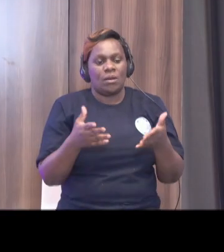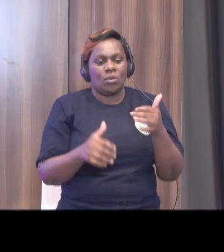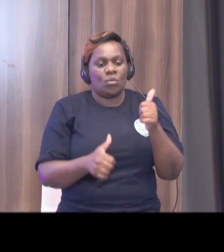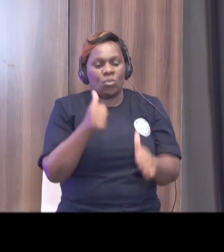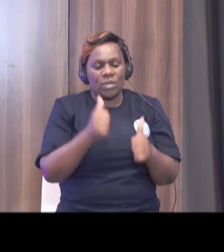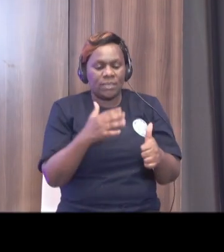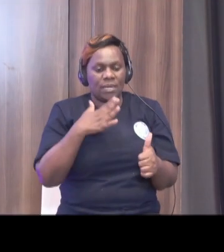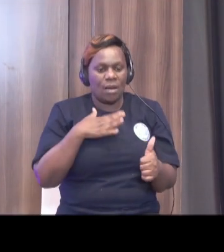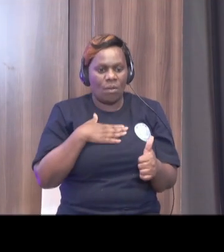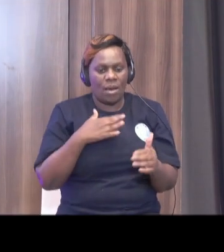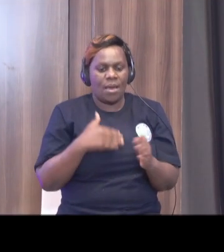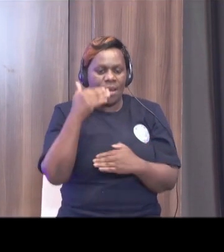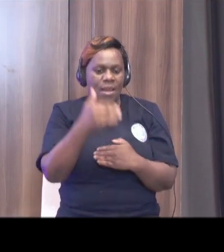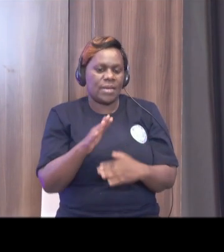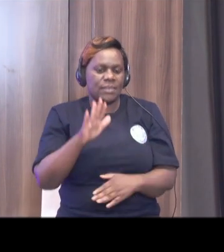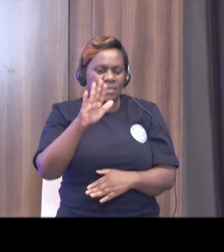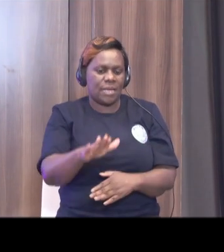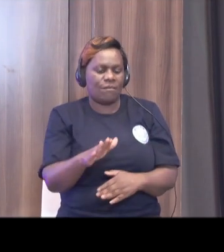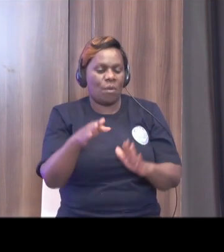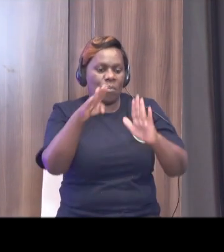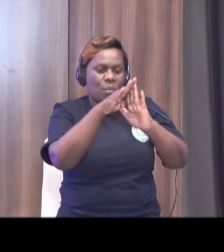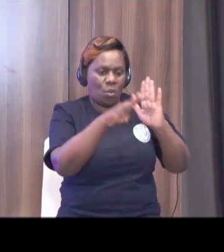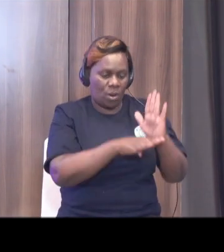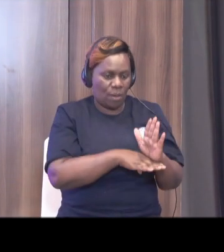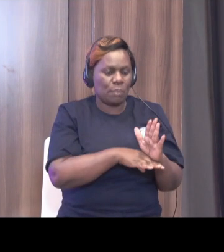are our next steps for the program? Of